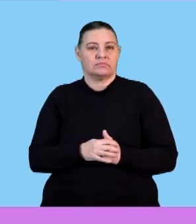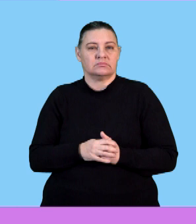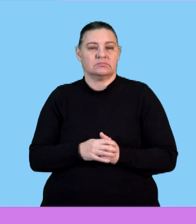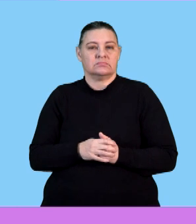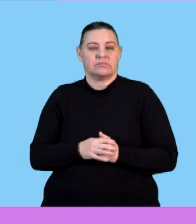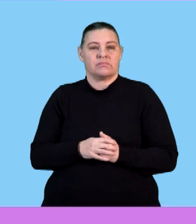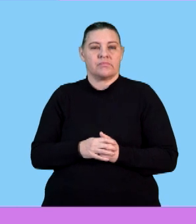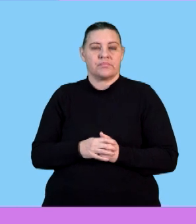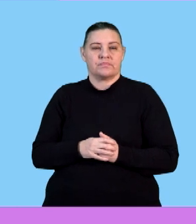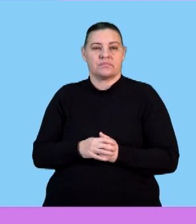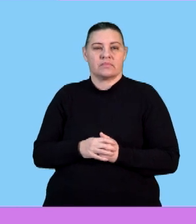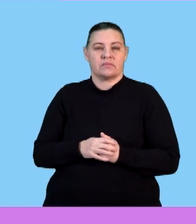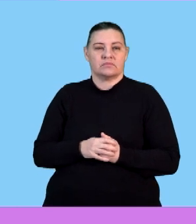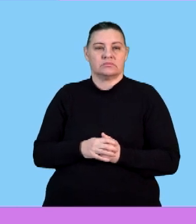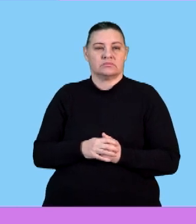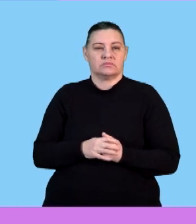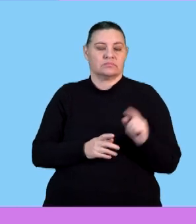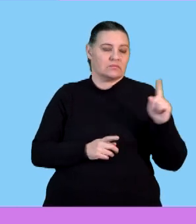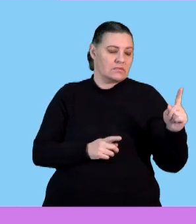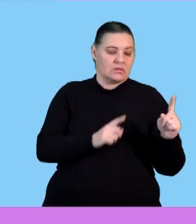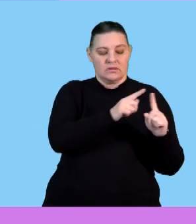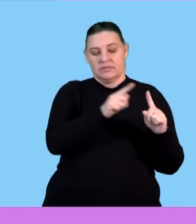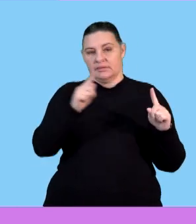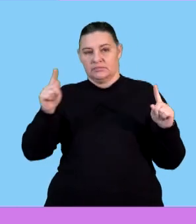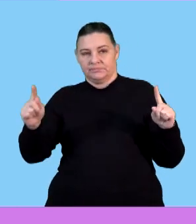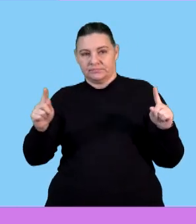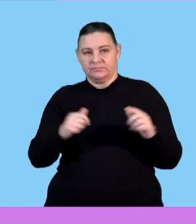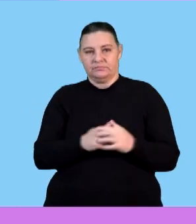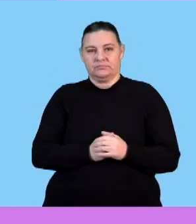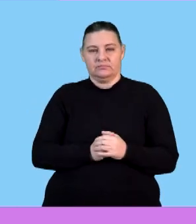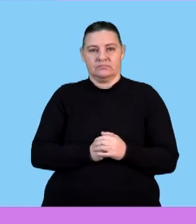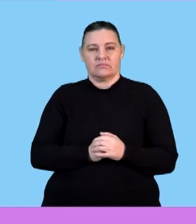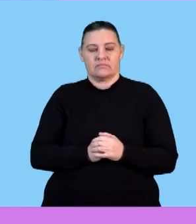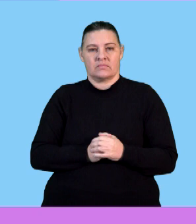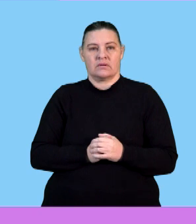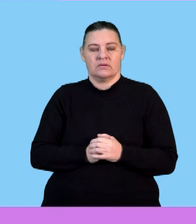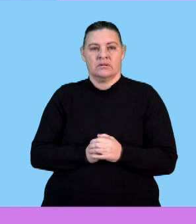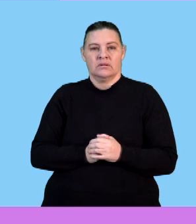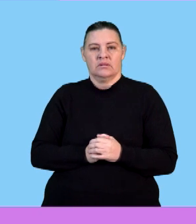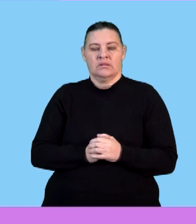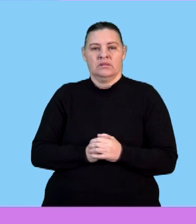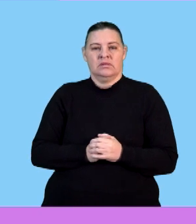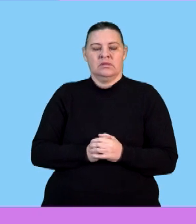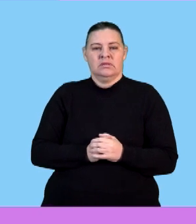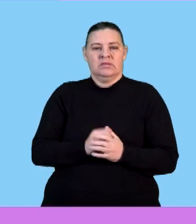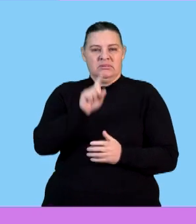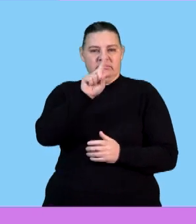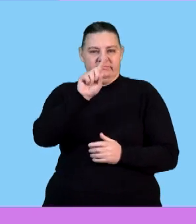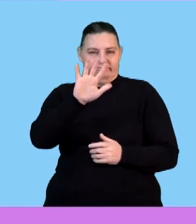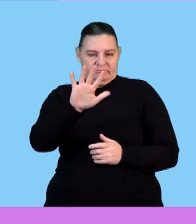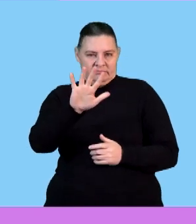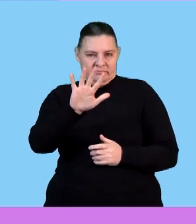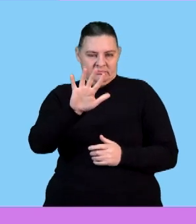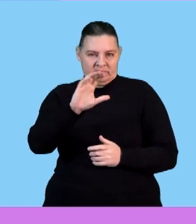point for the grass. All right, go to that point, and I measure that to be 15